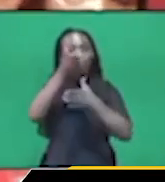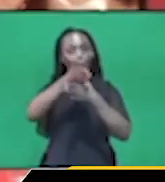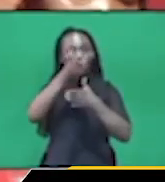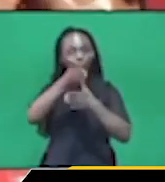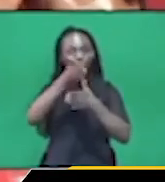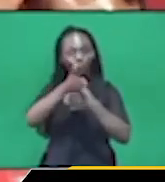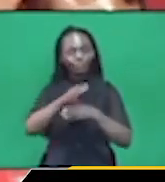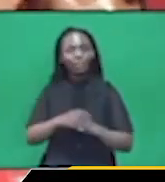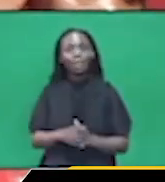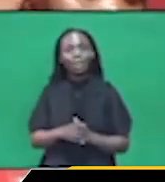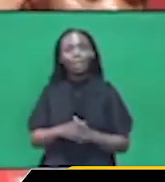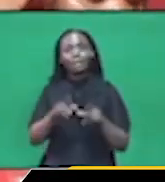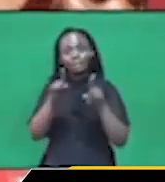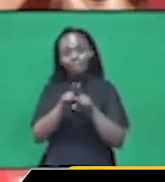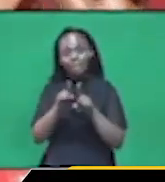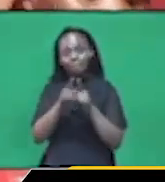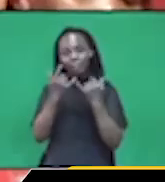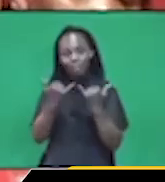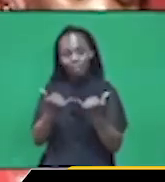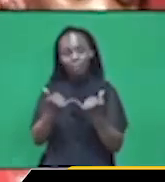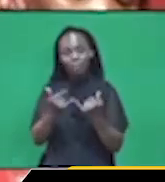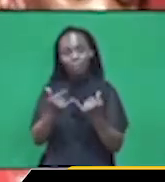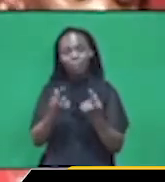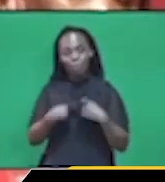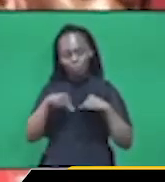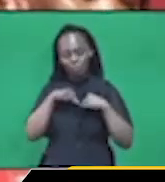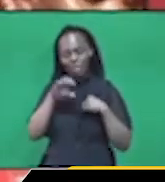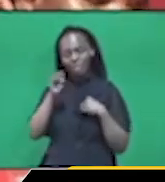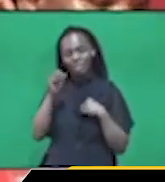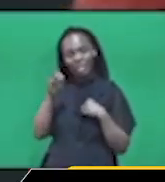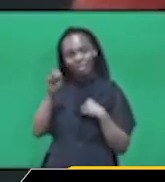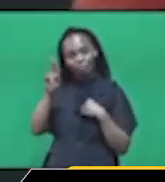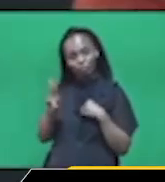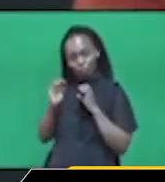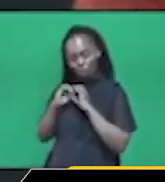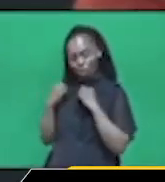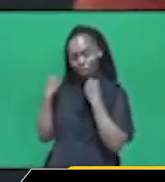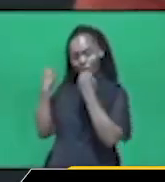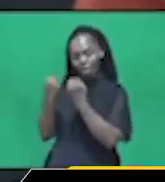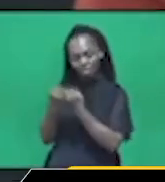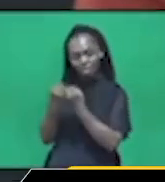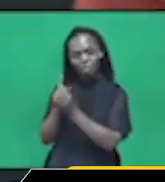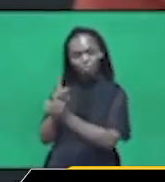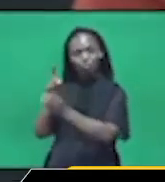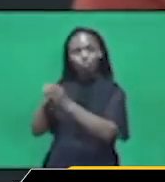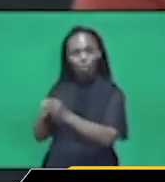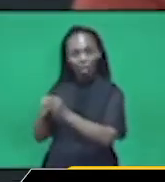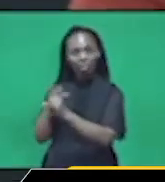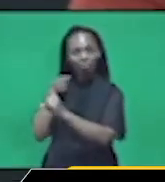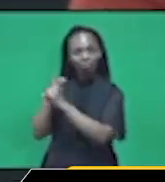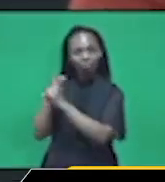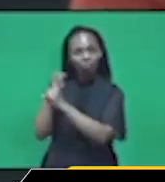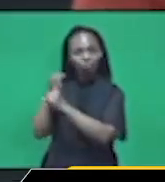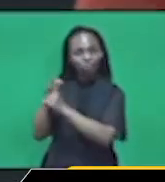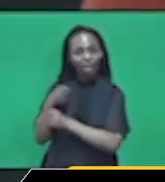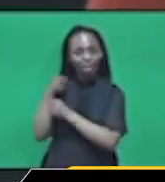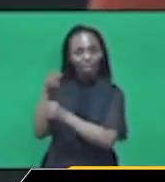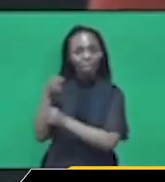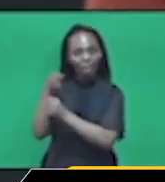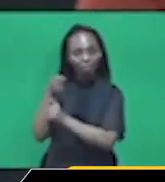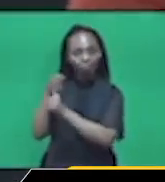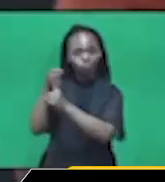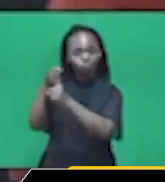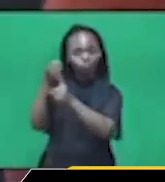importantly, as SAF2, we hope for joint campaigns and programs to defend and advance